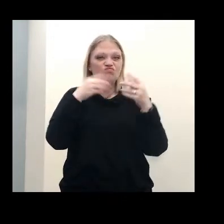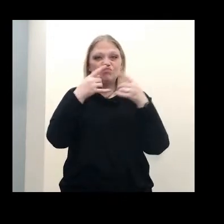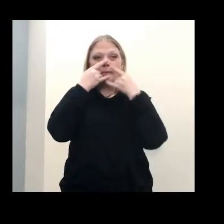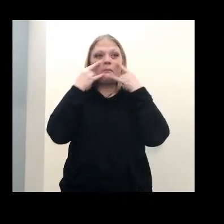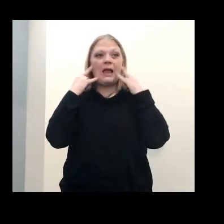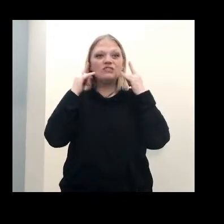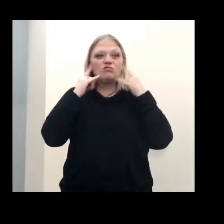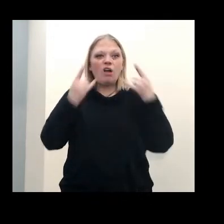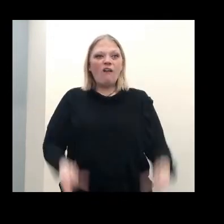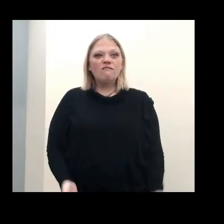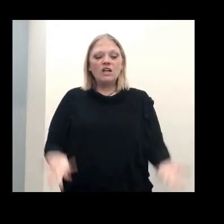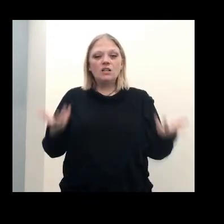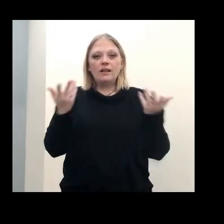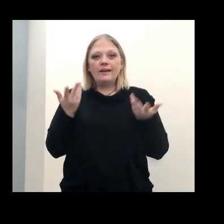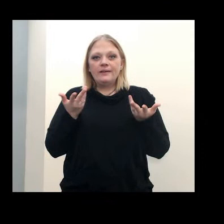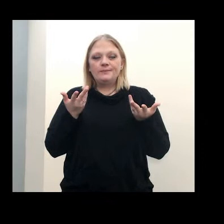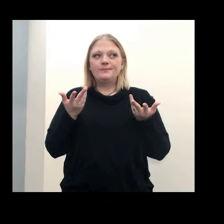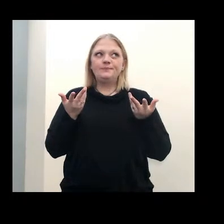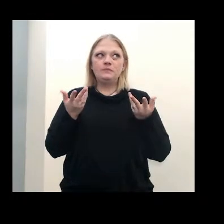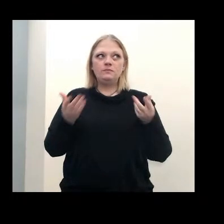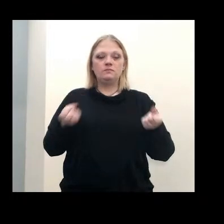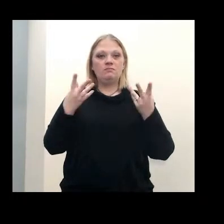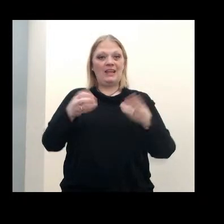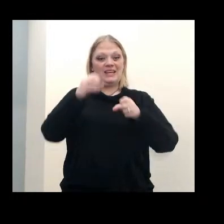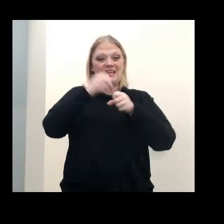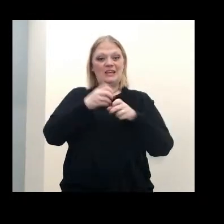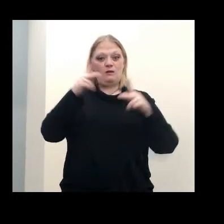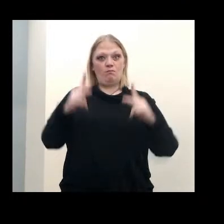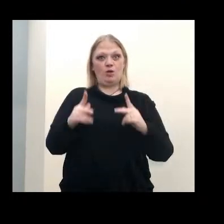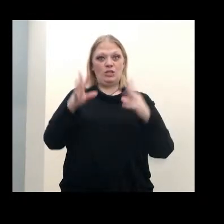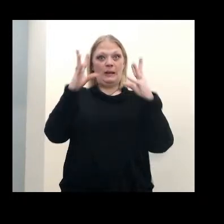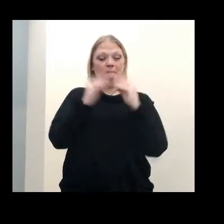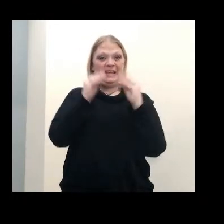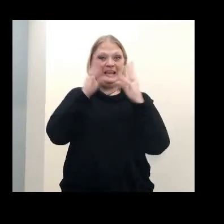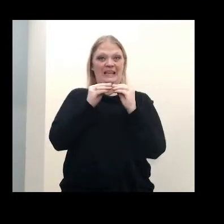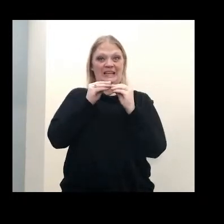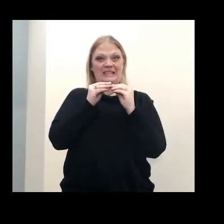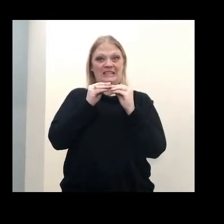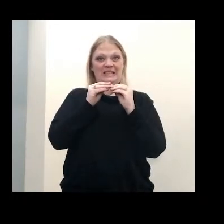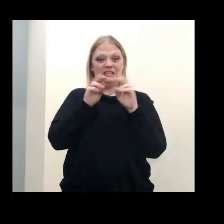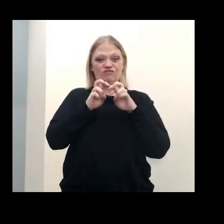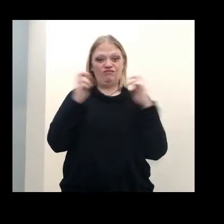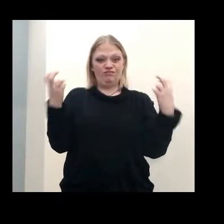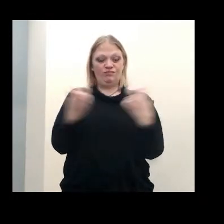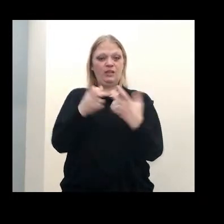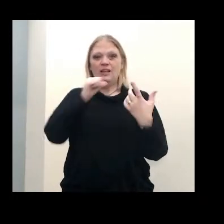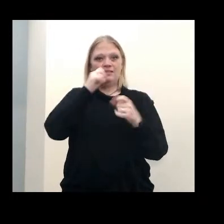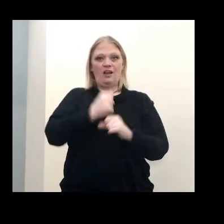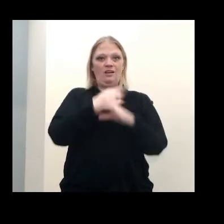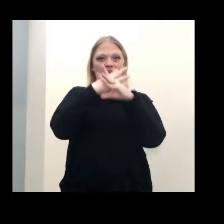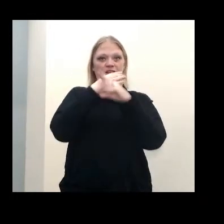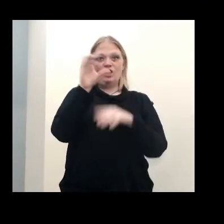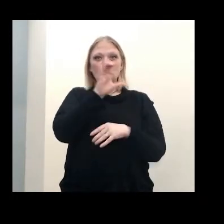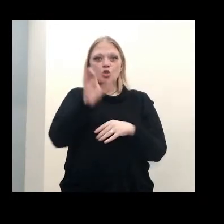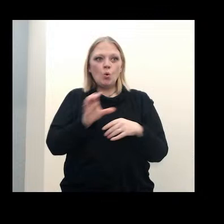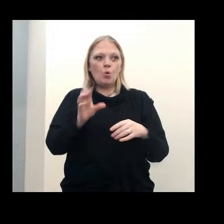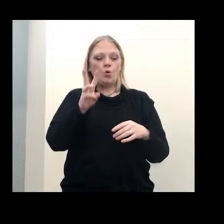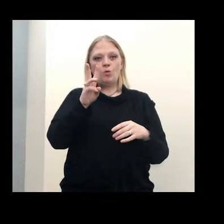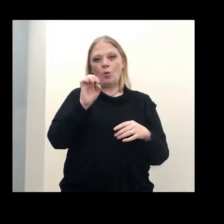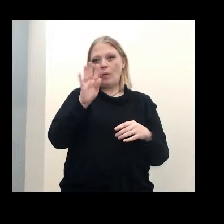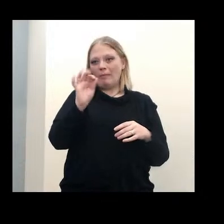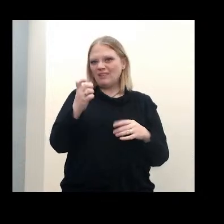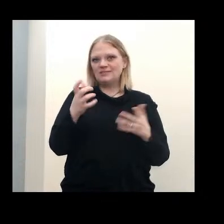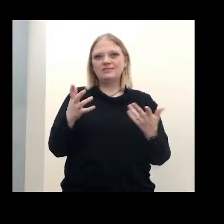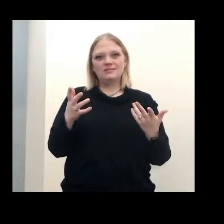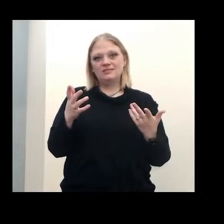masks, and they're having many in-person meetings instead of being able to have meetings virtually by Zoom or WebEx.